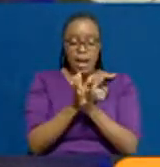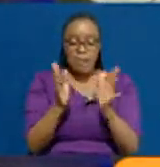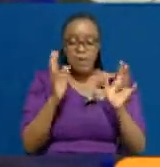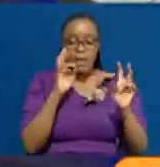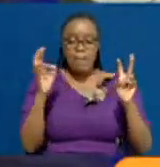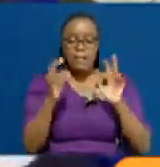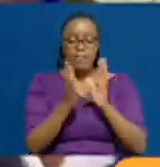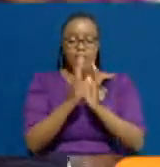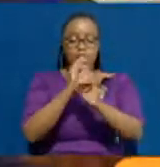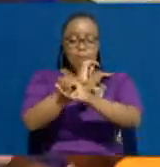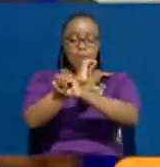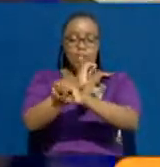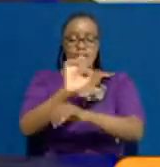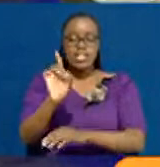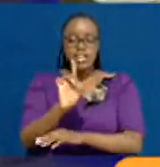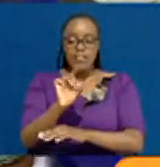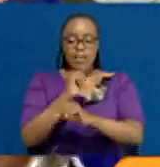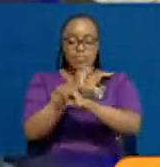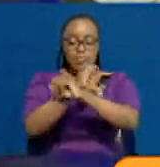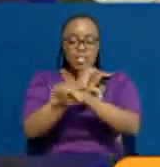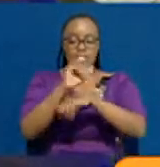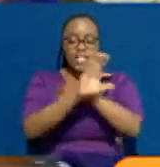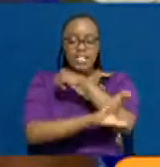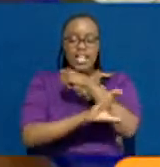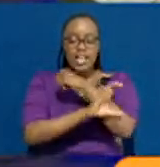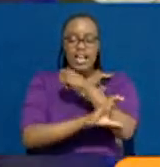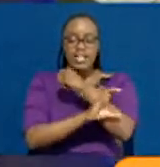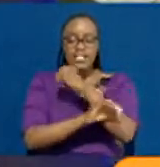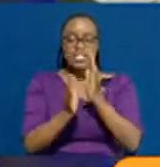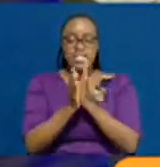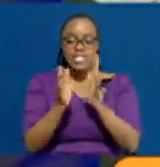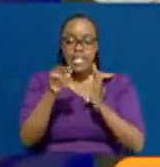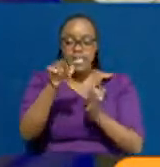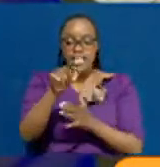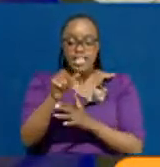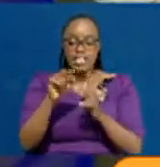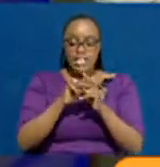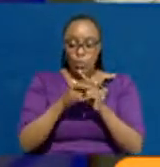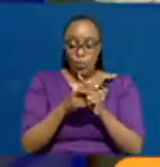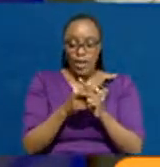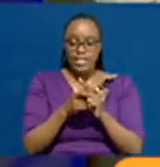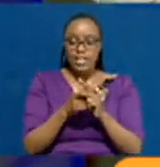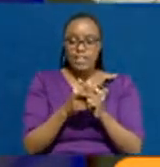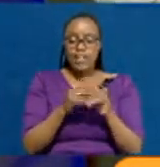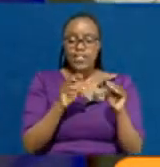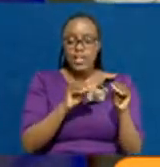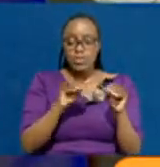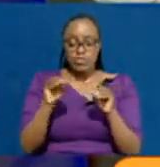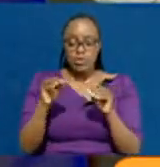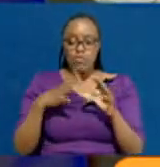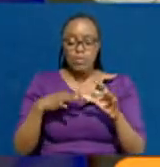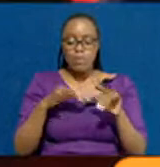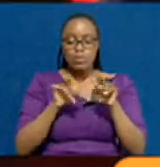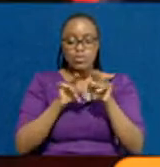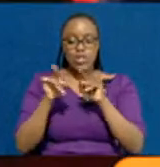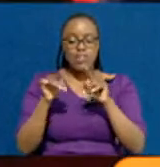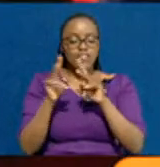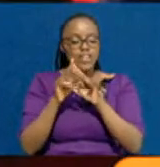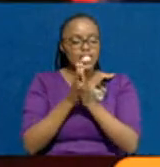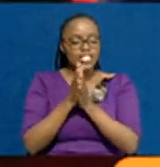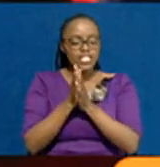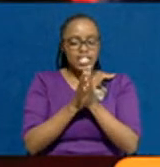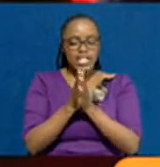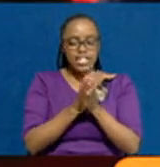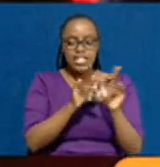that protecting Nairobi also protects the whole country, because this is the origin of many transit. Yeah. Interesting views there. Let's